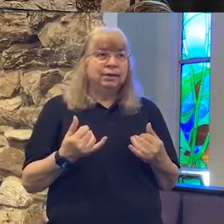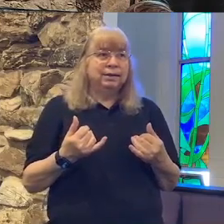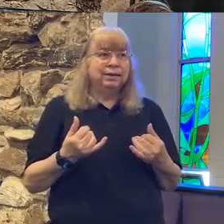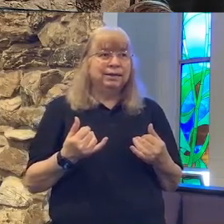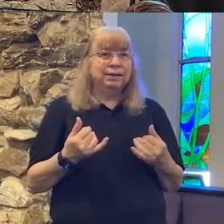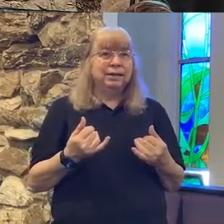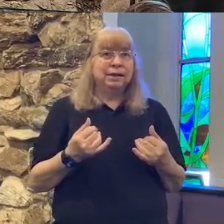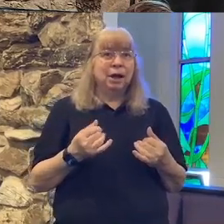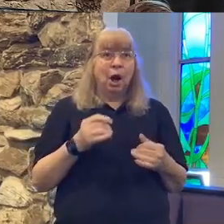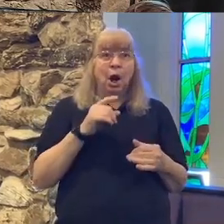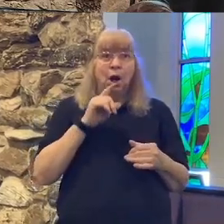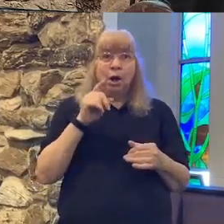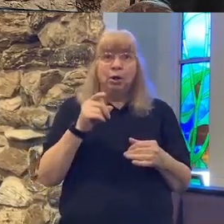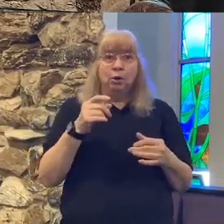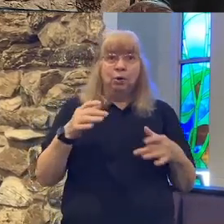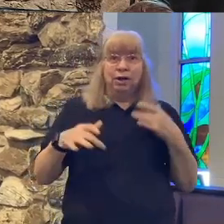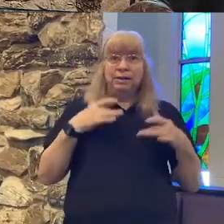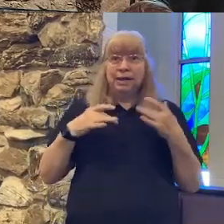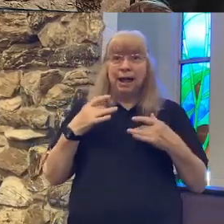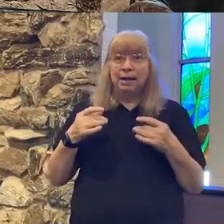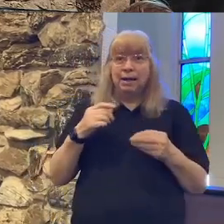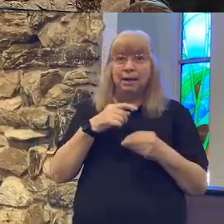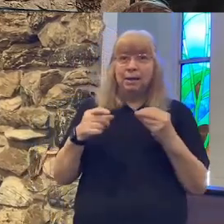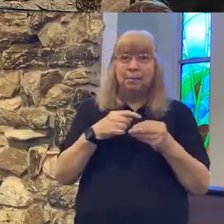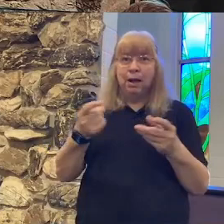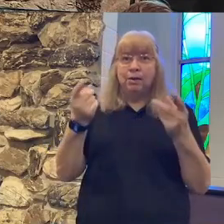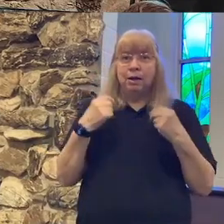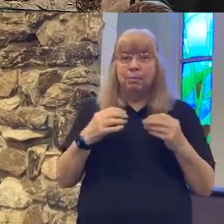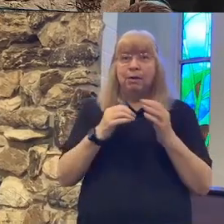Are you excited about coming to worship today?